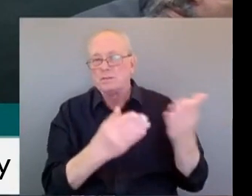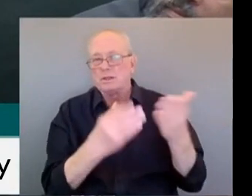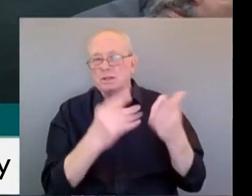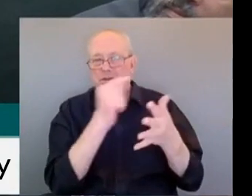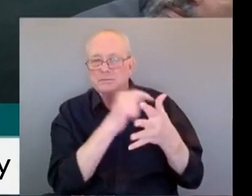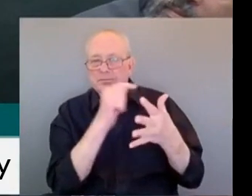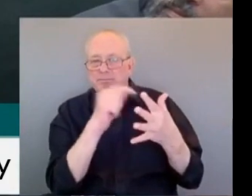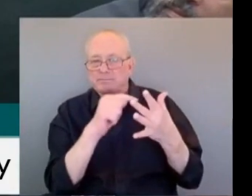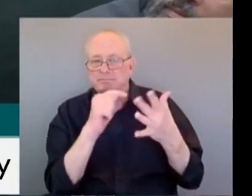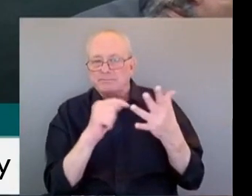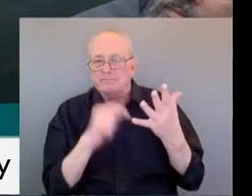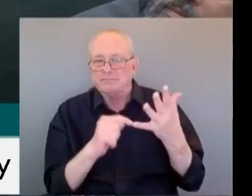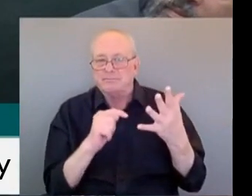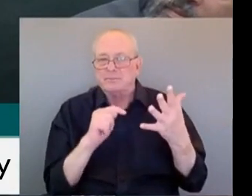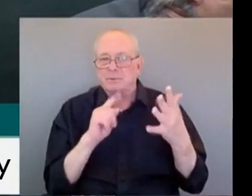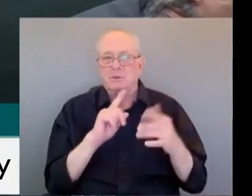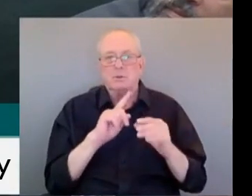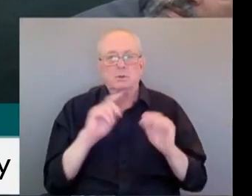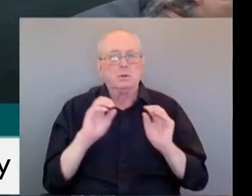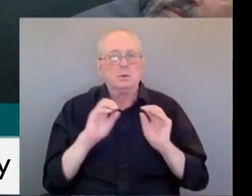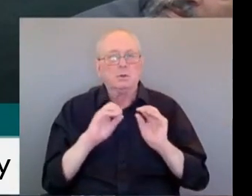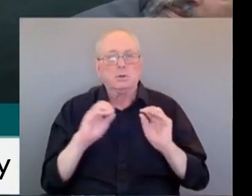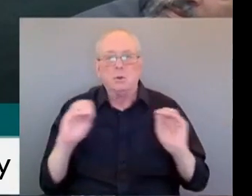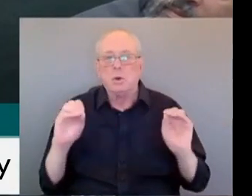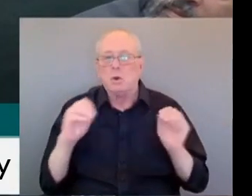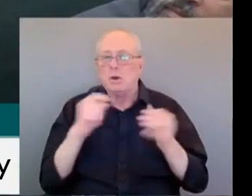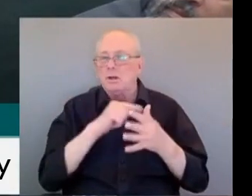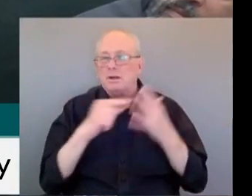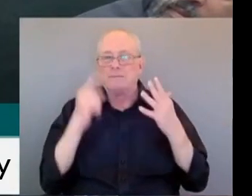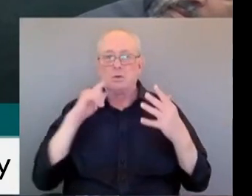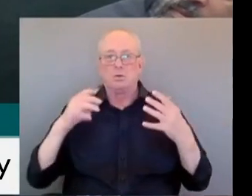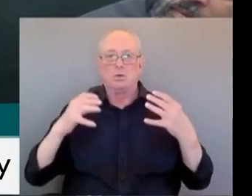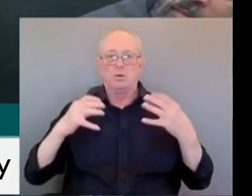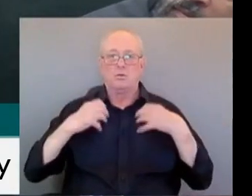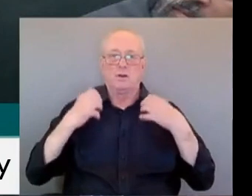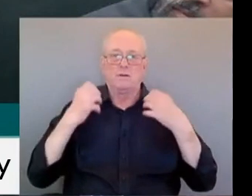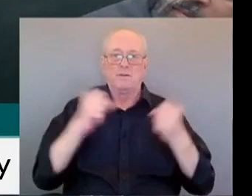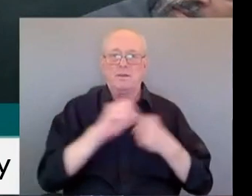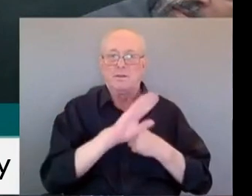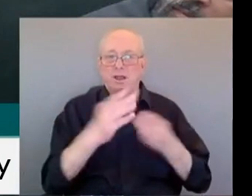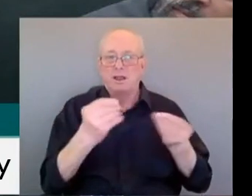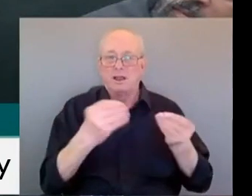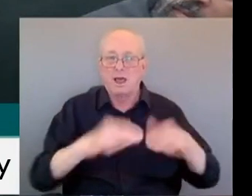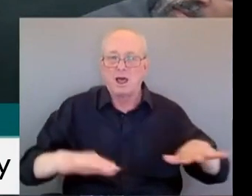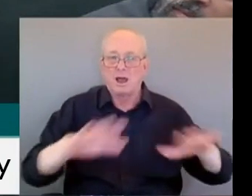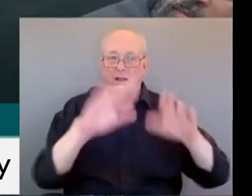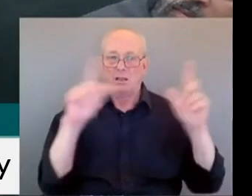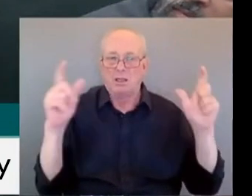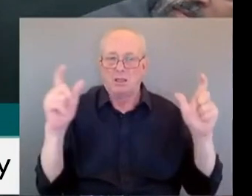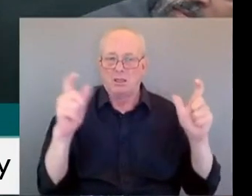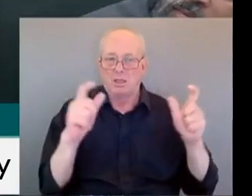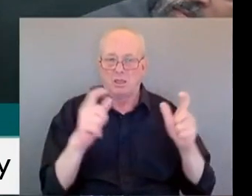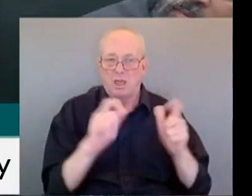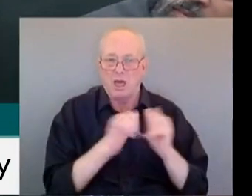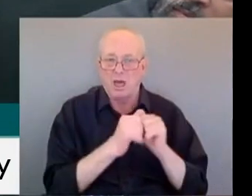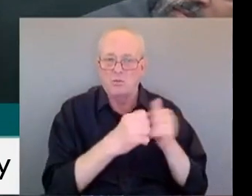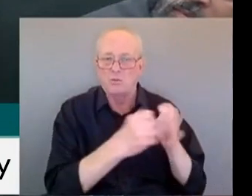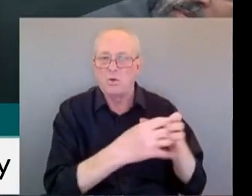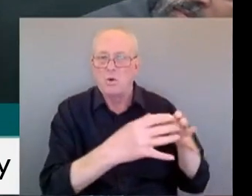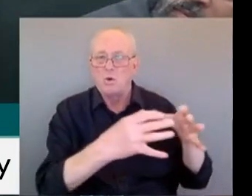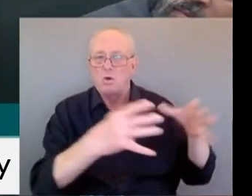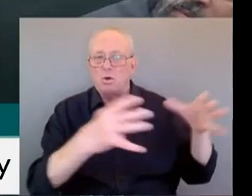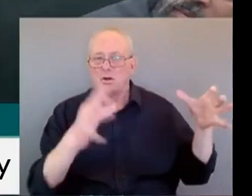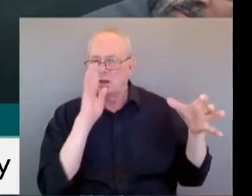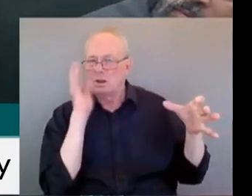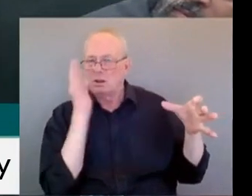or targets to restore their dwindling habitat. To the Minister, why were the recommendations of experts ignored in this plan? Why does the plan